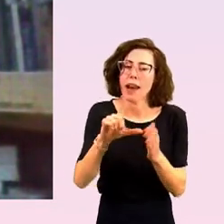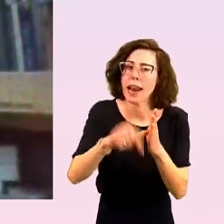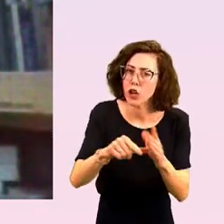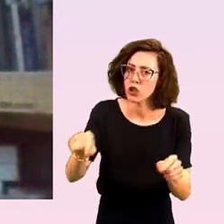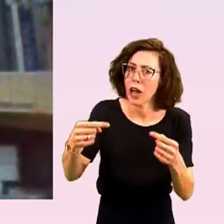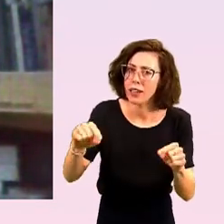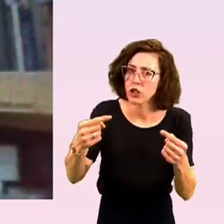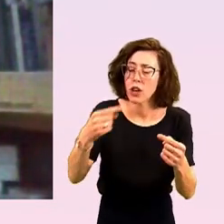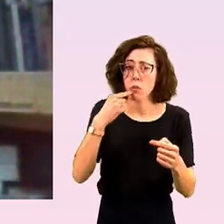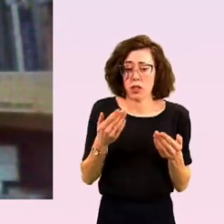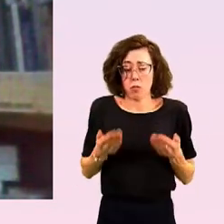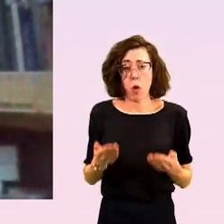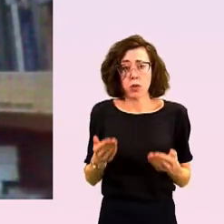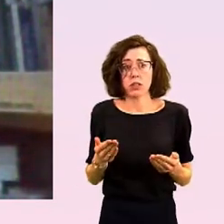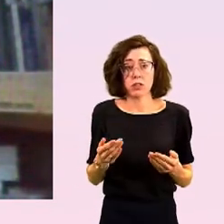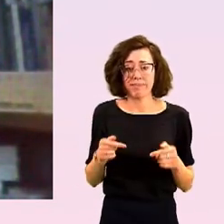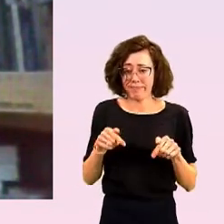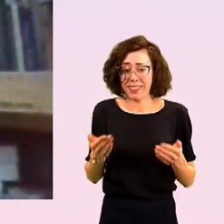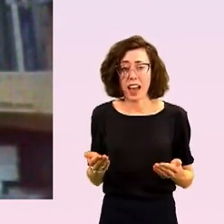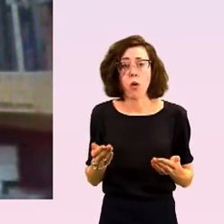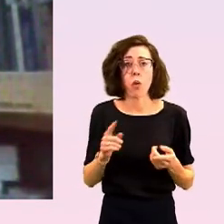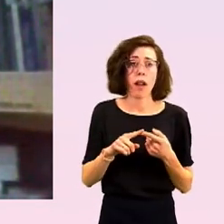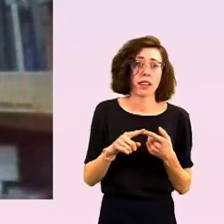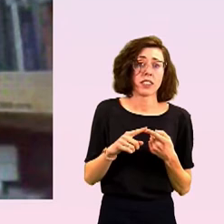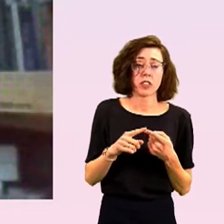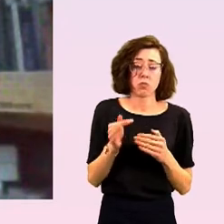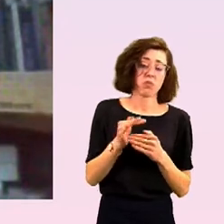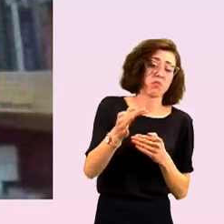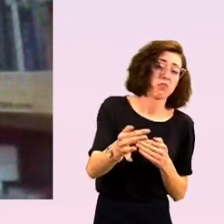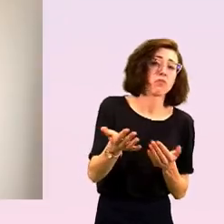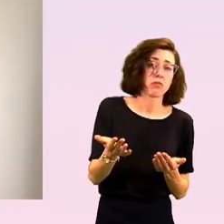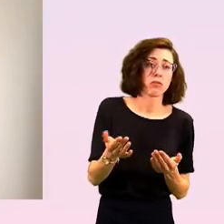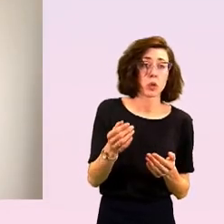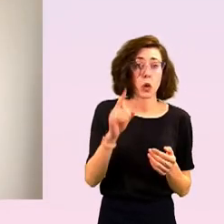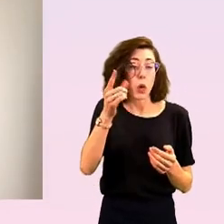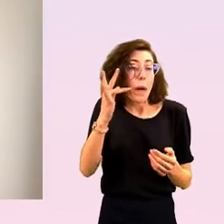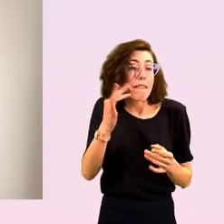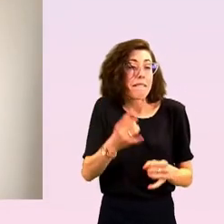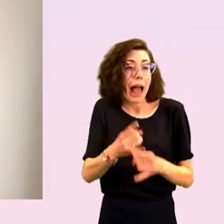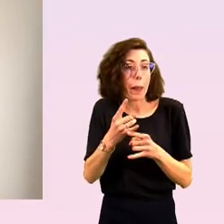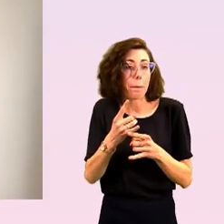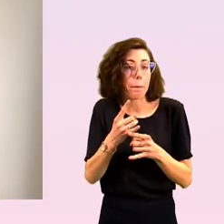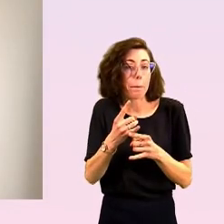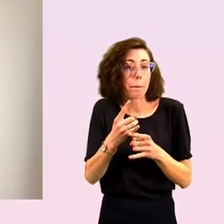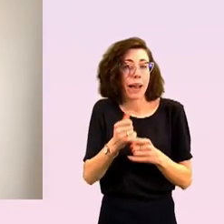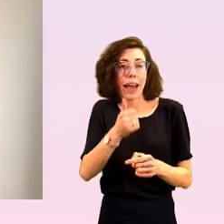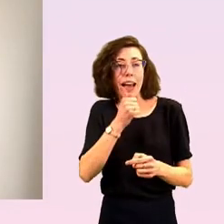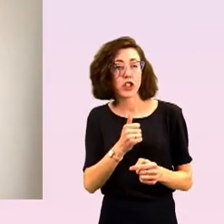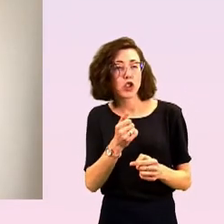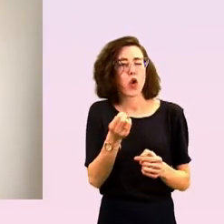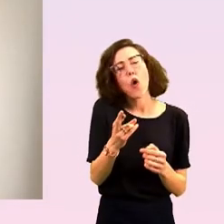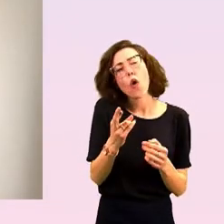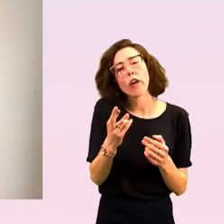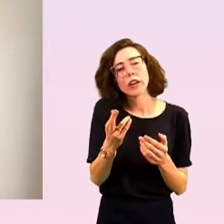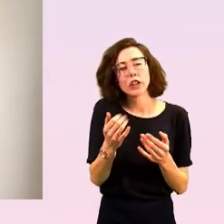that's where we're at, and that's where we're going, you know. So I don't know if that helps answer your, put it in context for you.